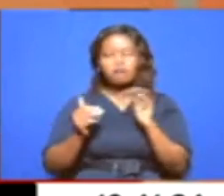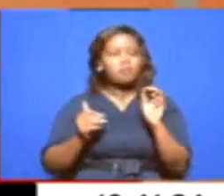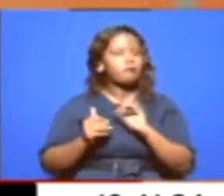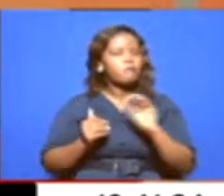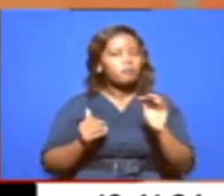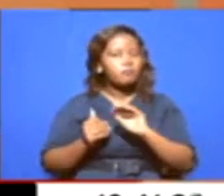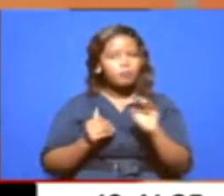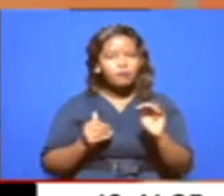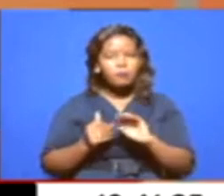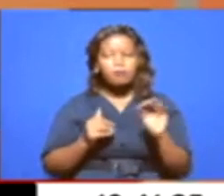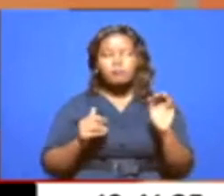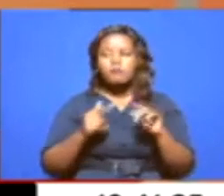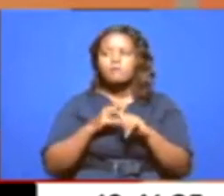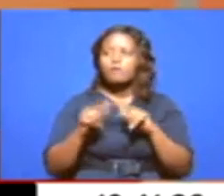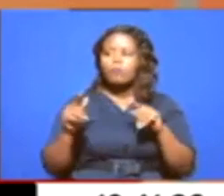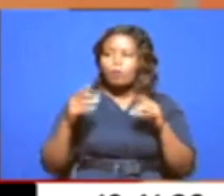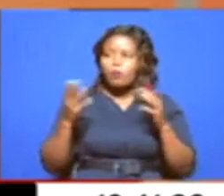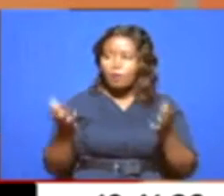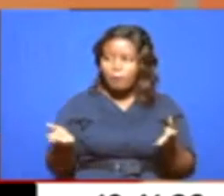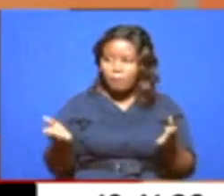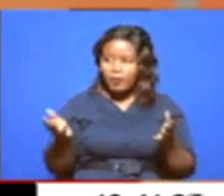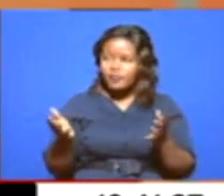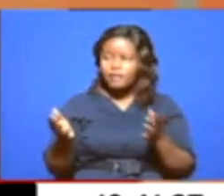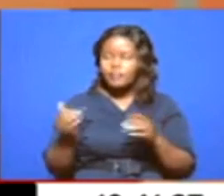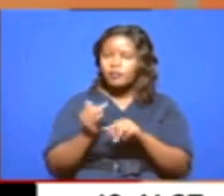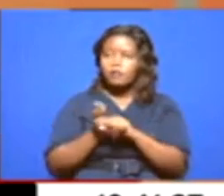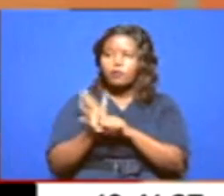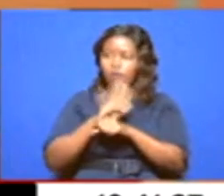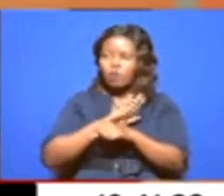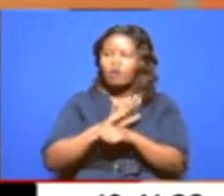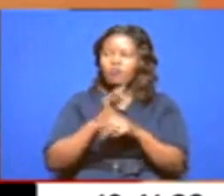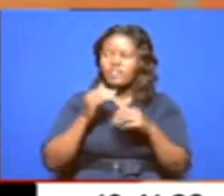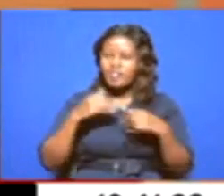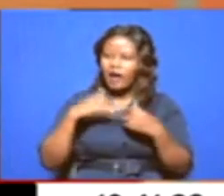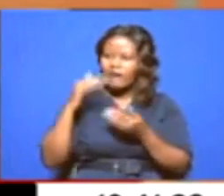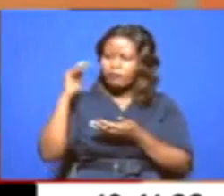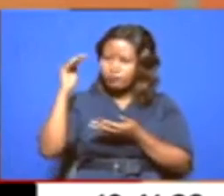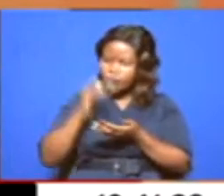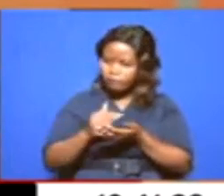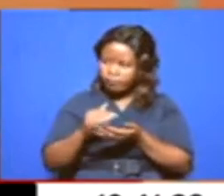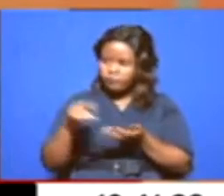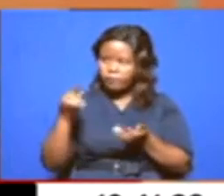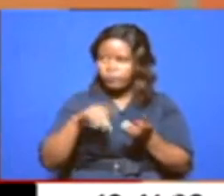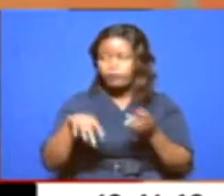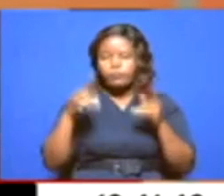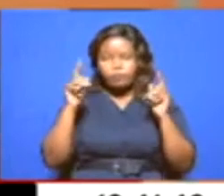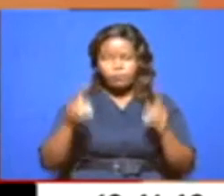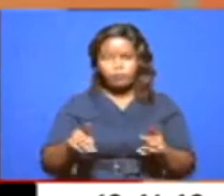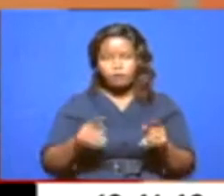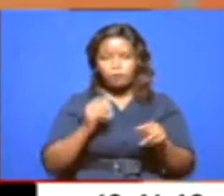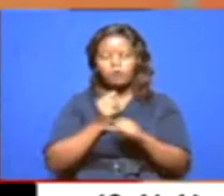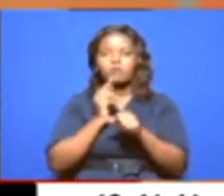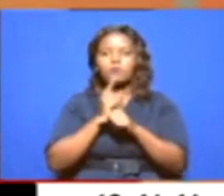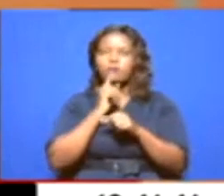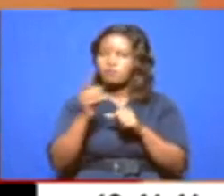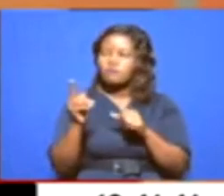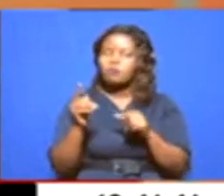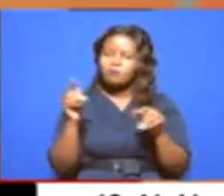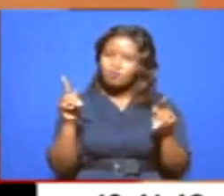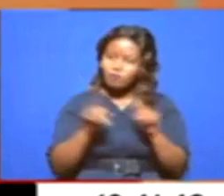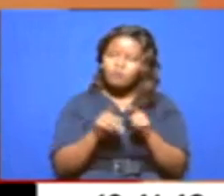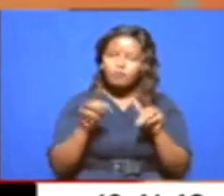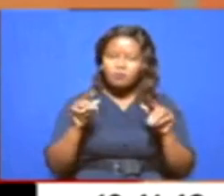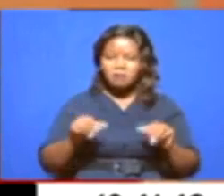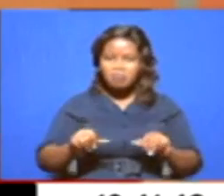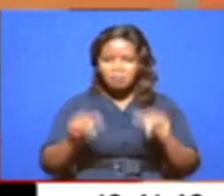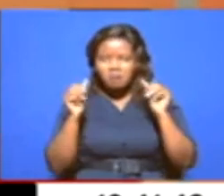since the COVID has gone down a little bit, we have to be sure that they follow still those regulations and put on the mask,